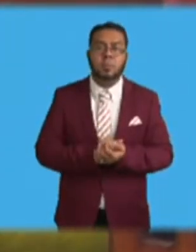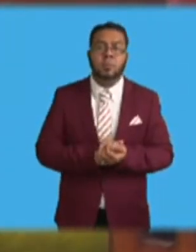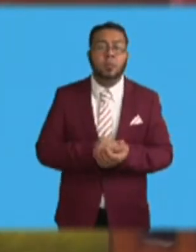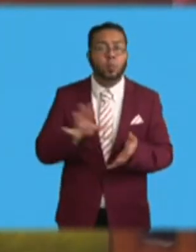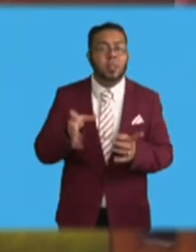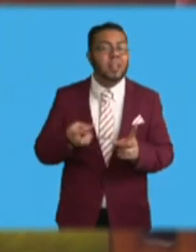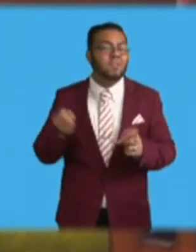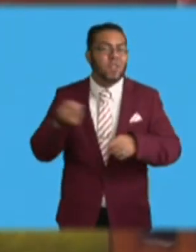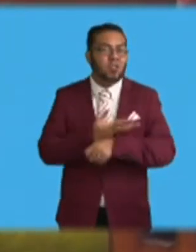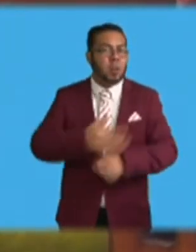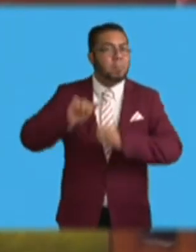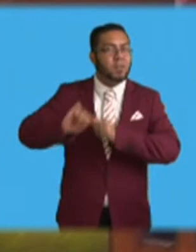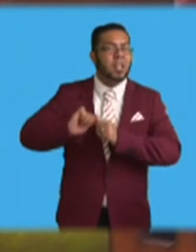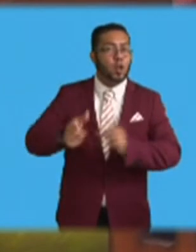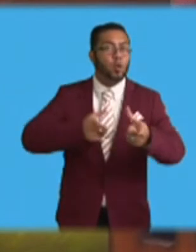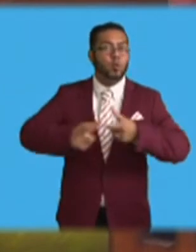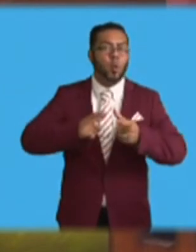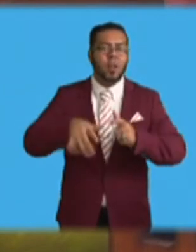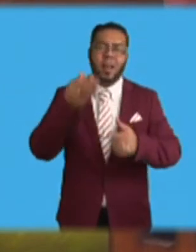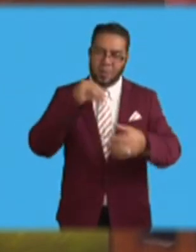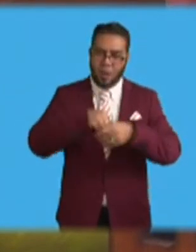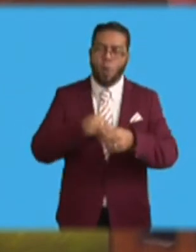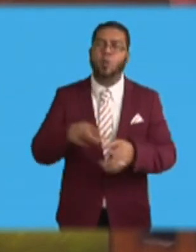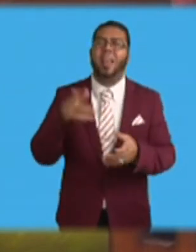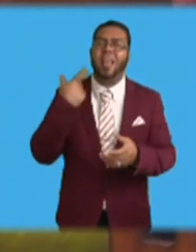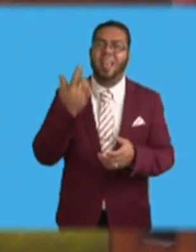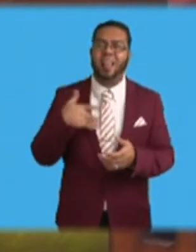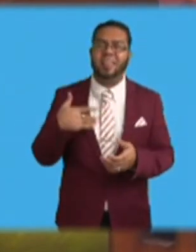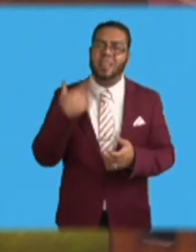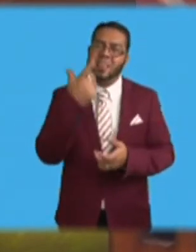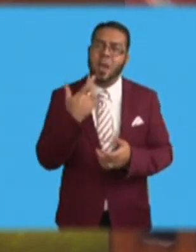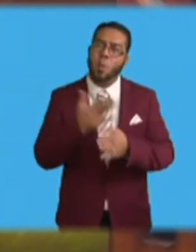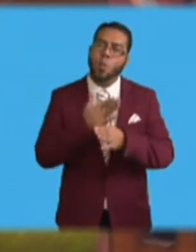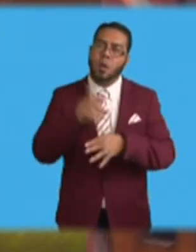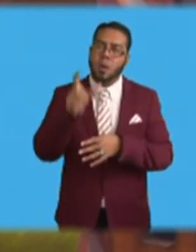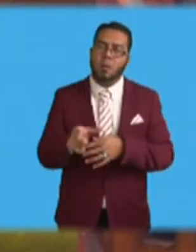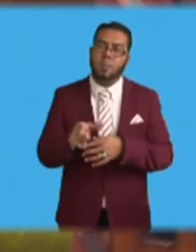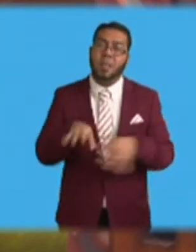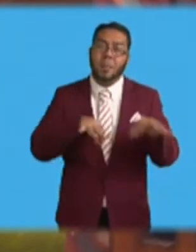infection prevention control among our own healthcare workers and